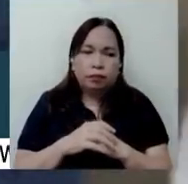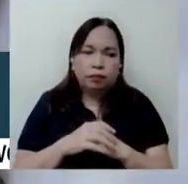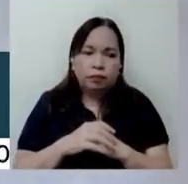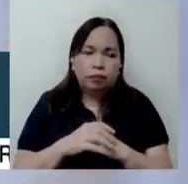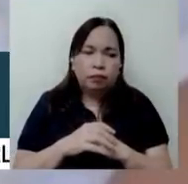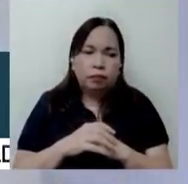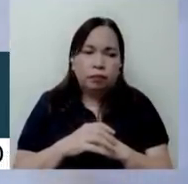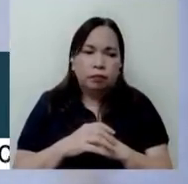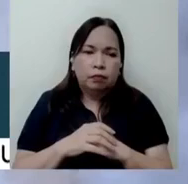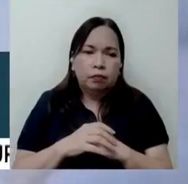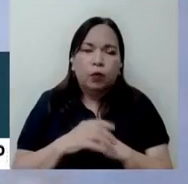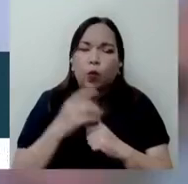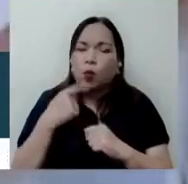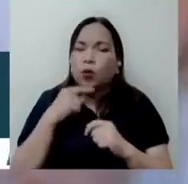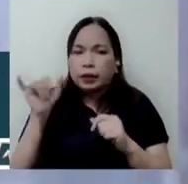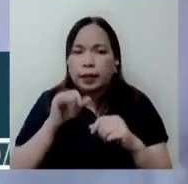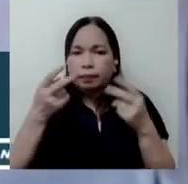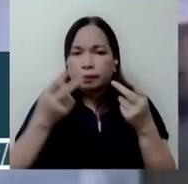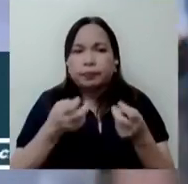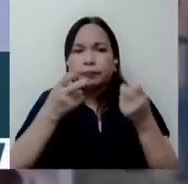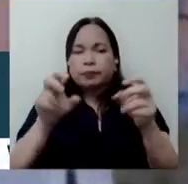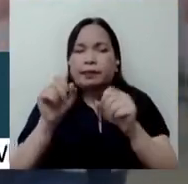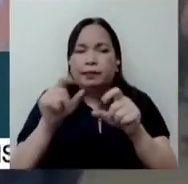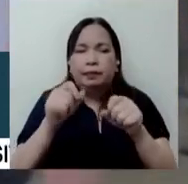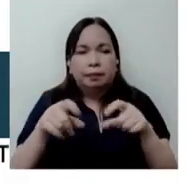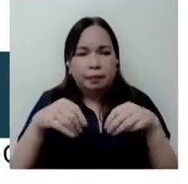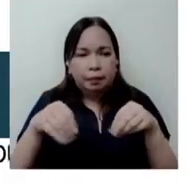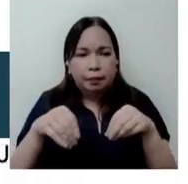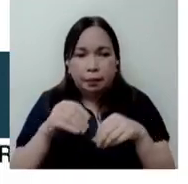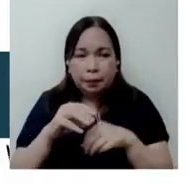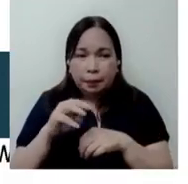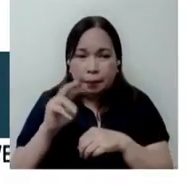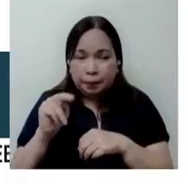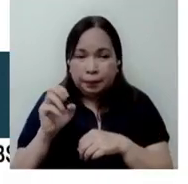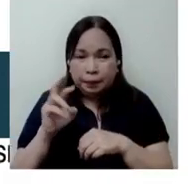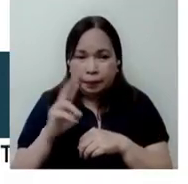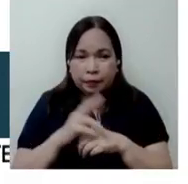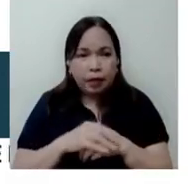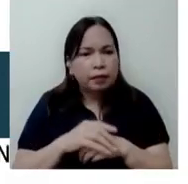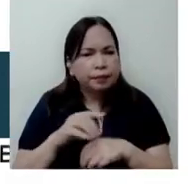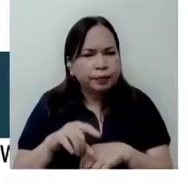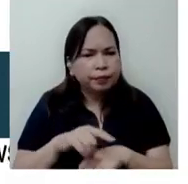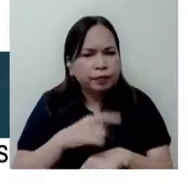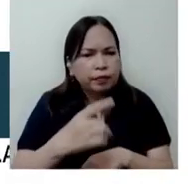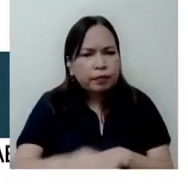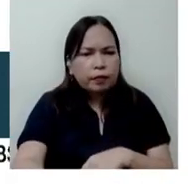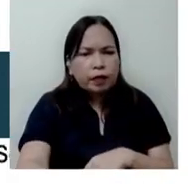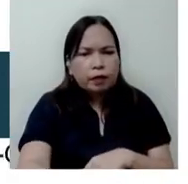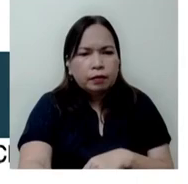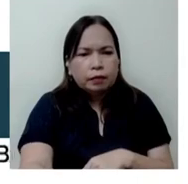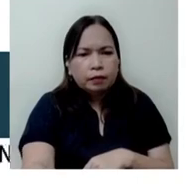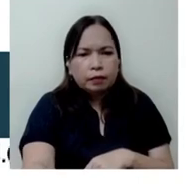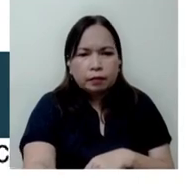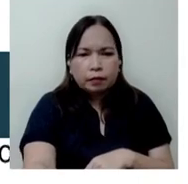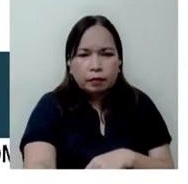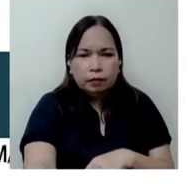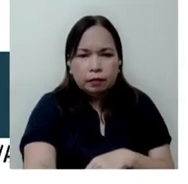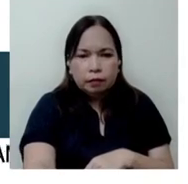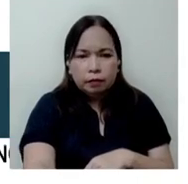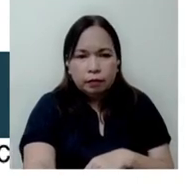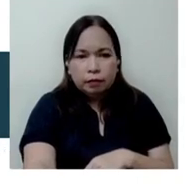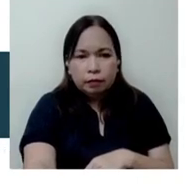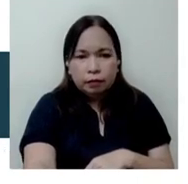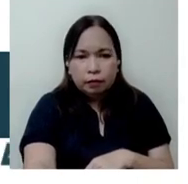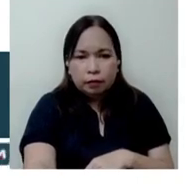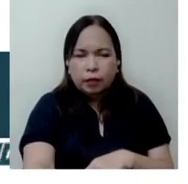in several markets in Metro Manila. And how long will they be, how long is the order to close them? How long would that take, their